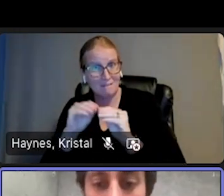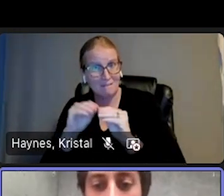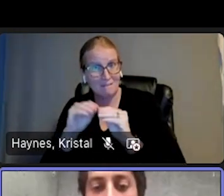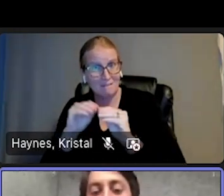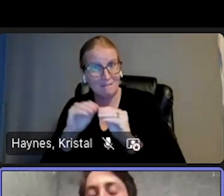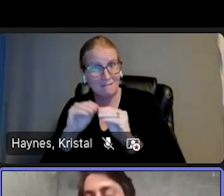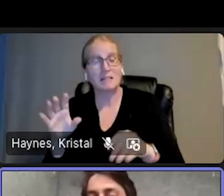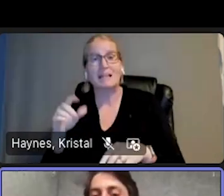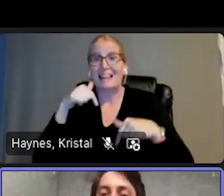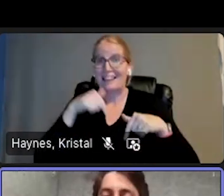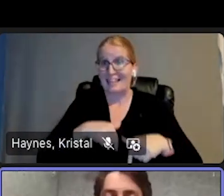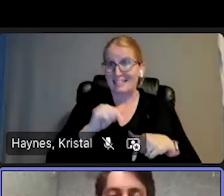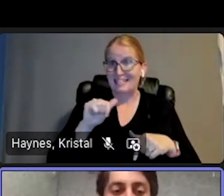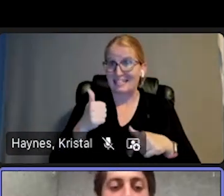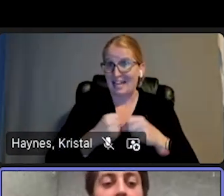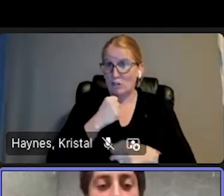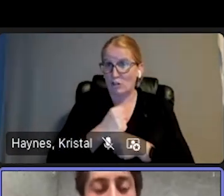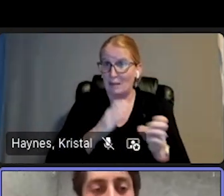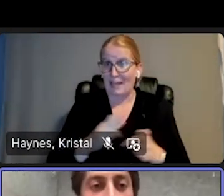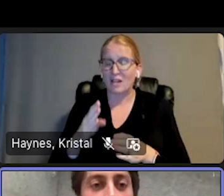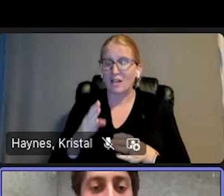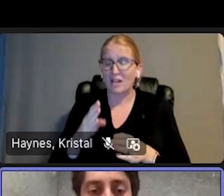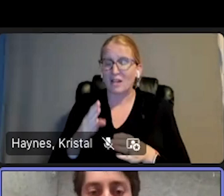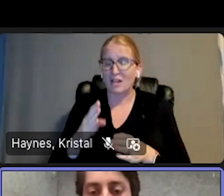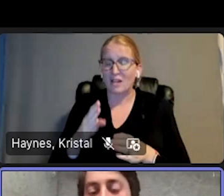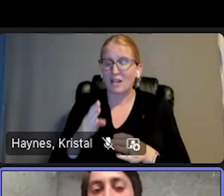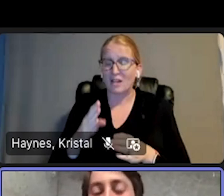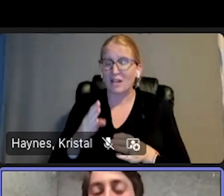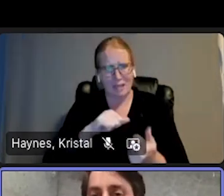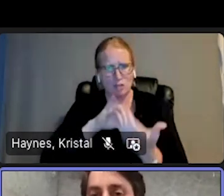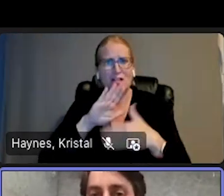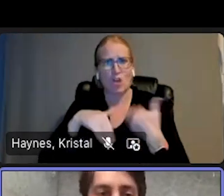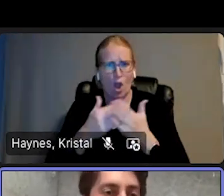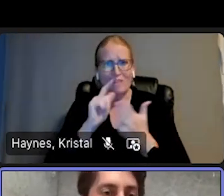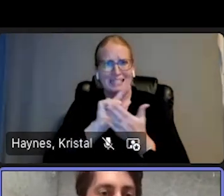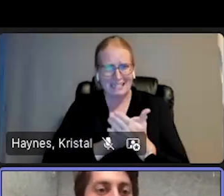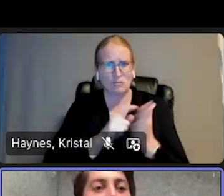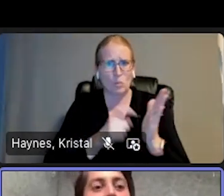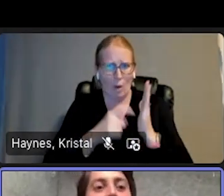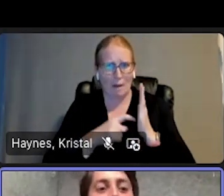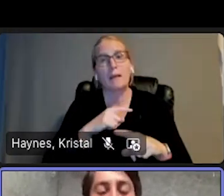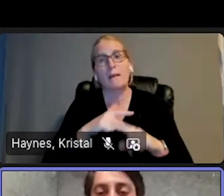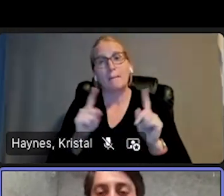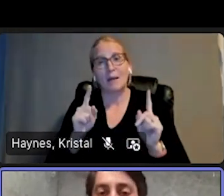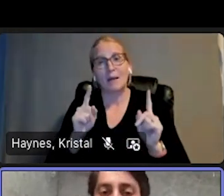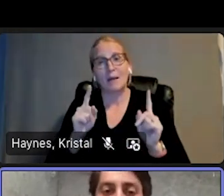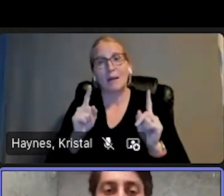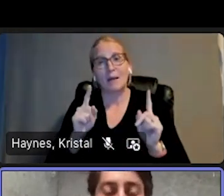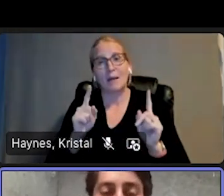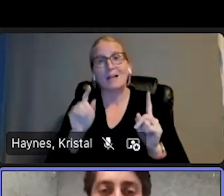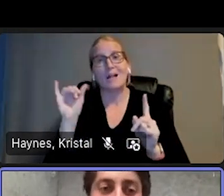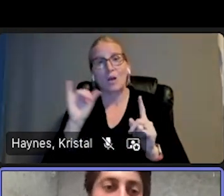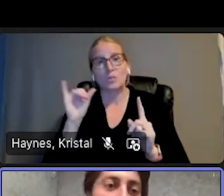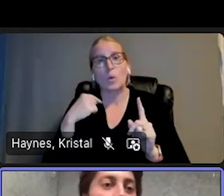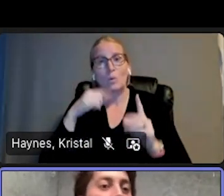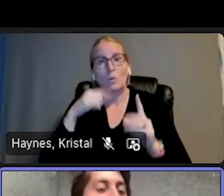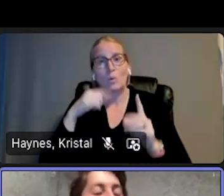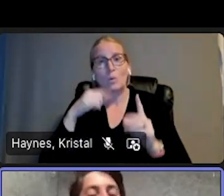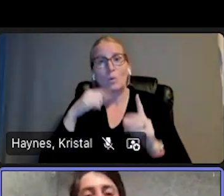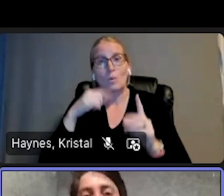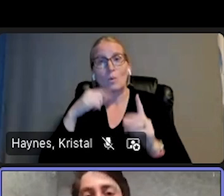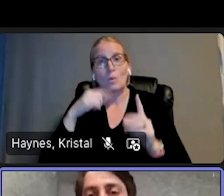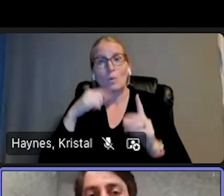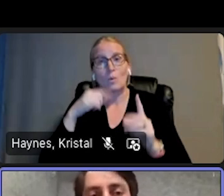we place a special focus on the elements that are not addressed in that simultaneous planning effort to just be efficient with state